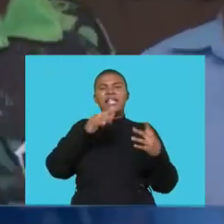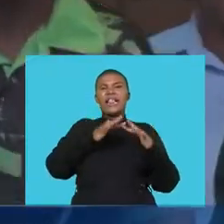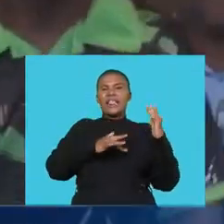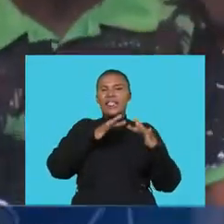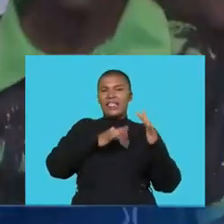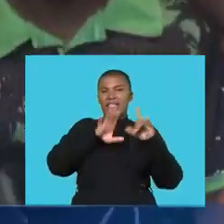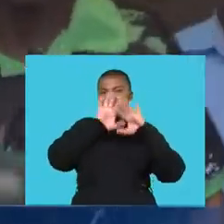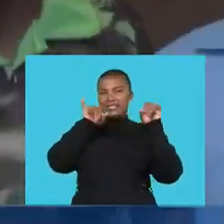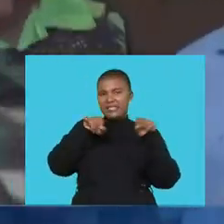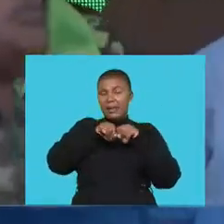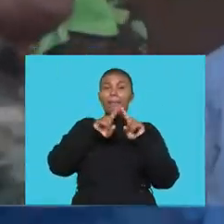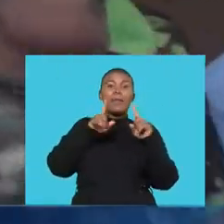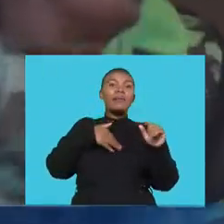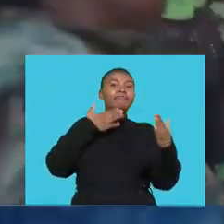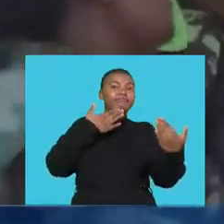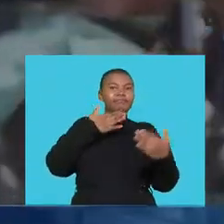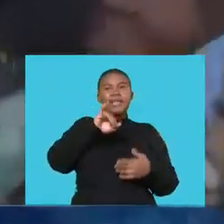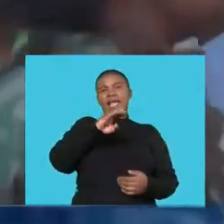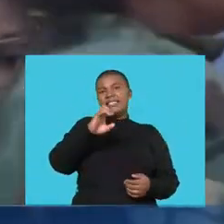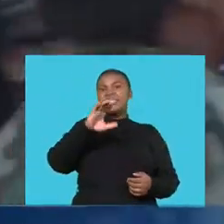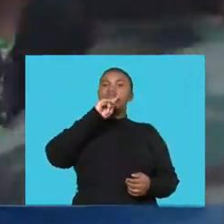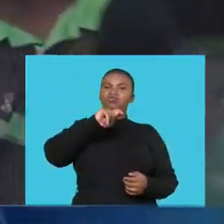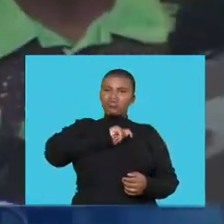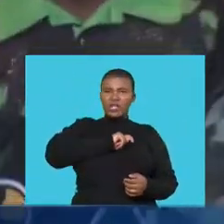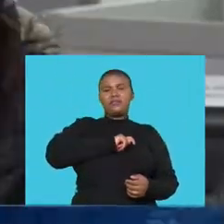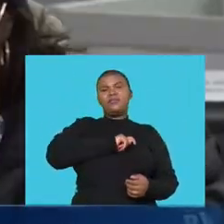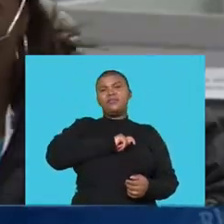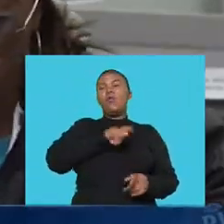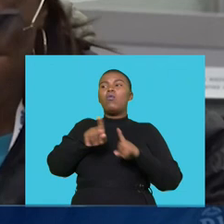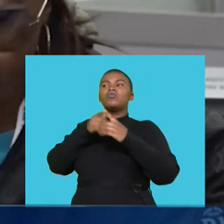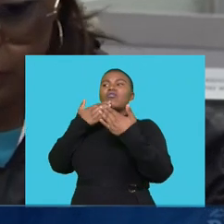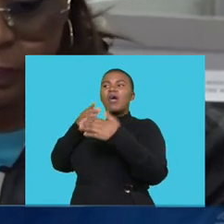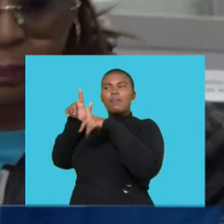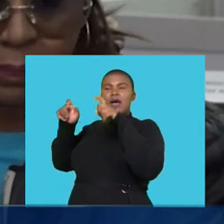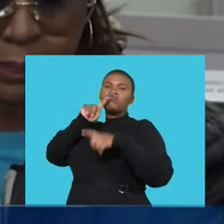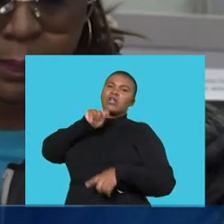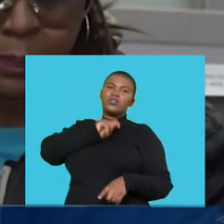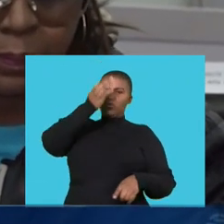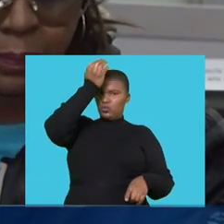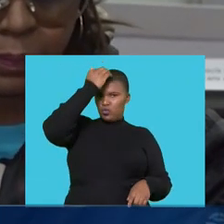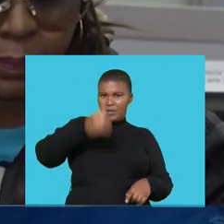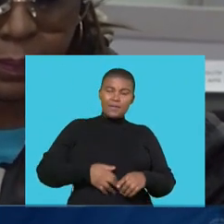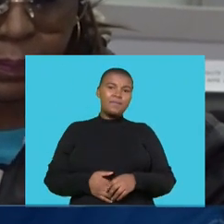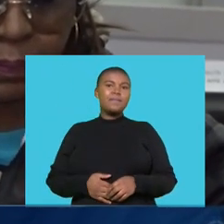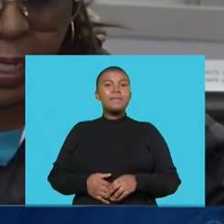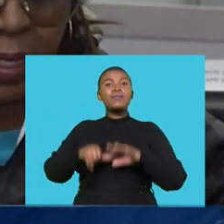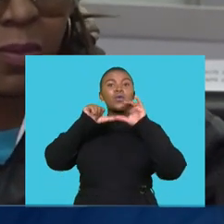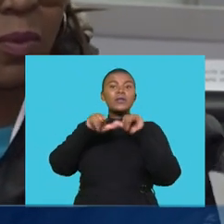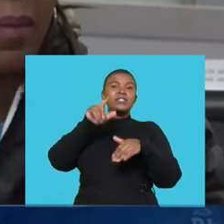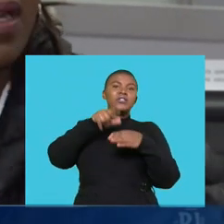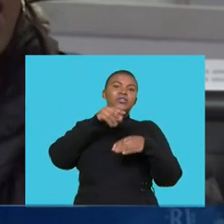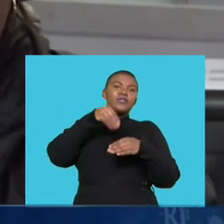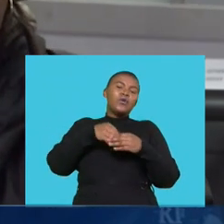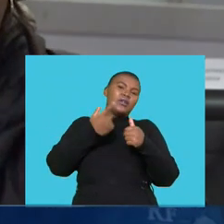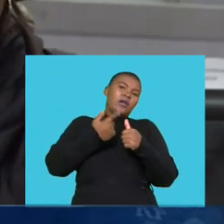We just want to thank them for having trust and putting their trust back in President Zuma The DA to the NKUBOZU KUBALUA KWE VOTI